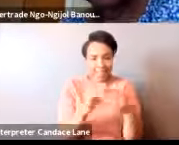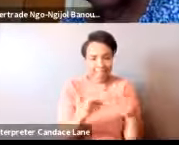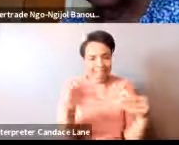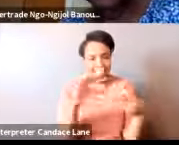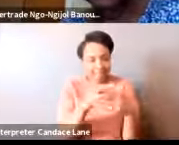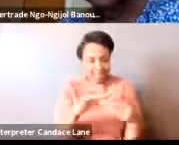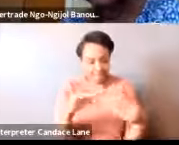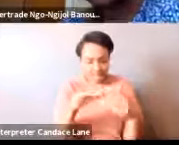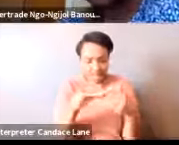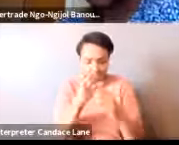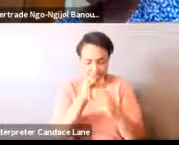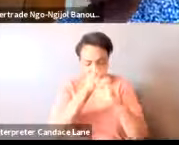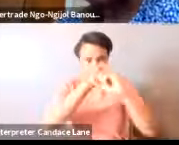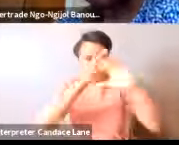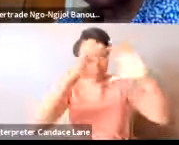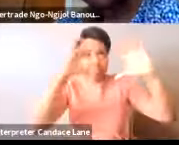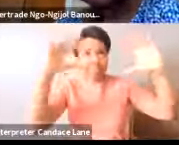strong imagery,